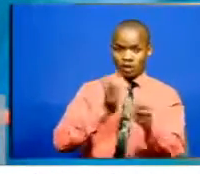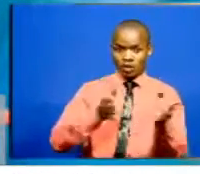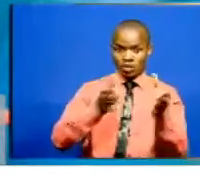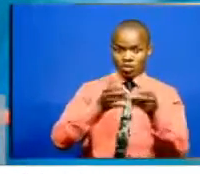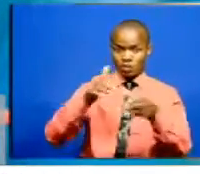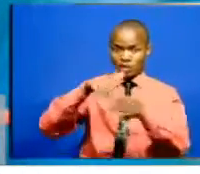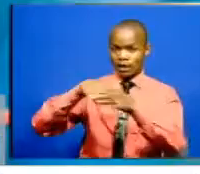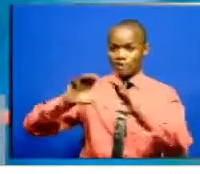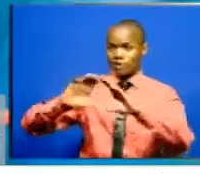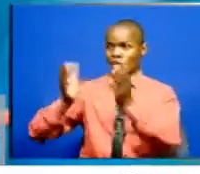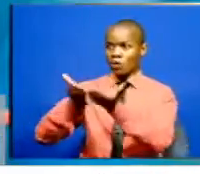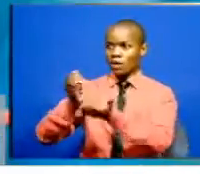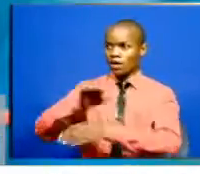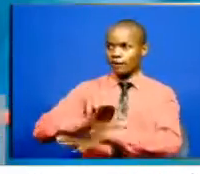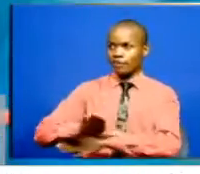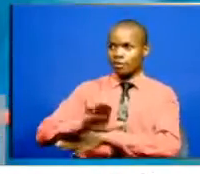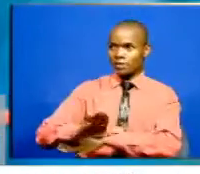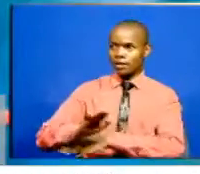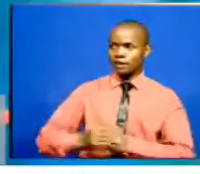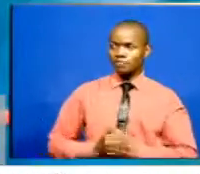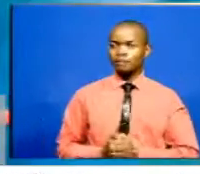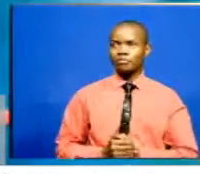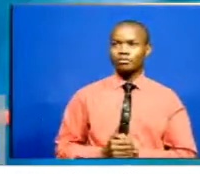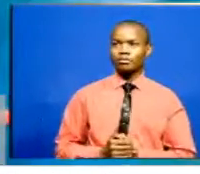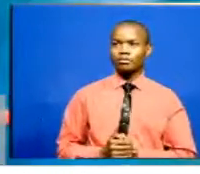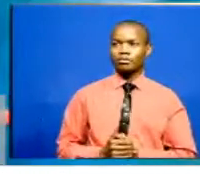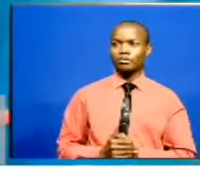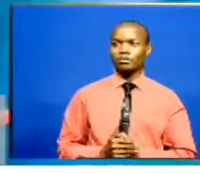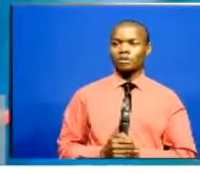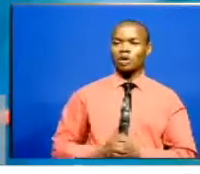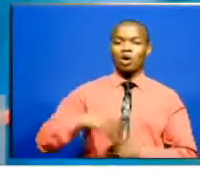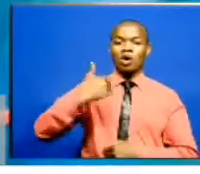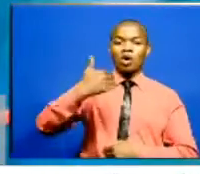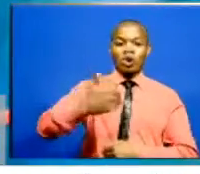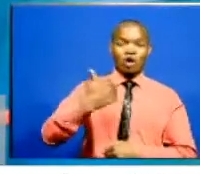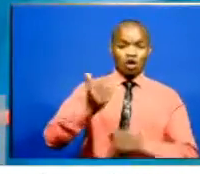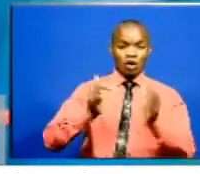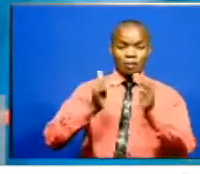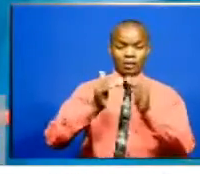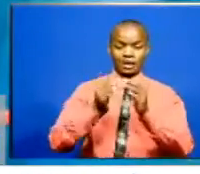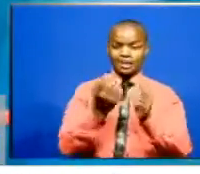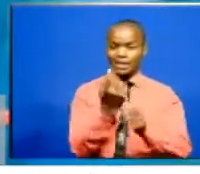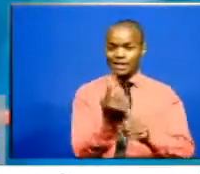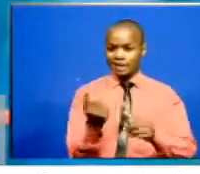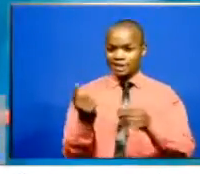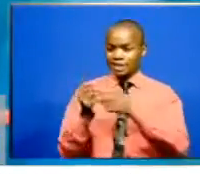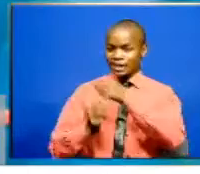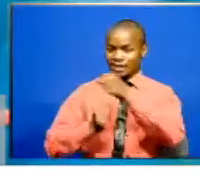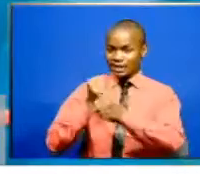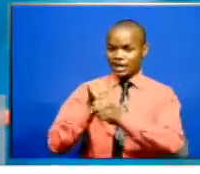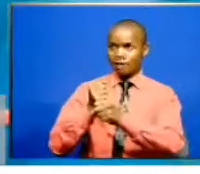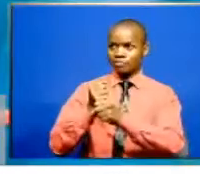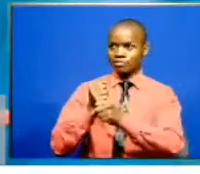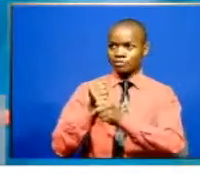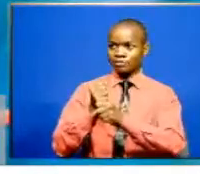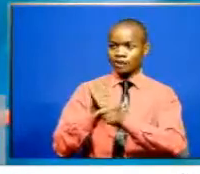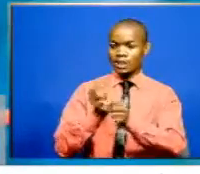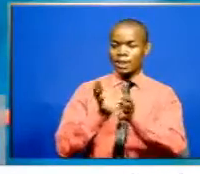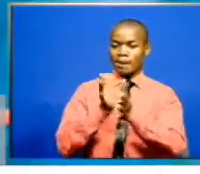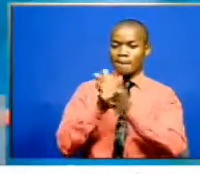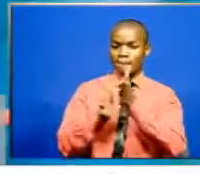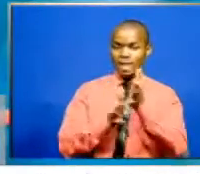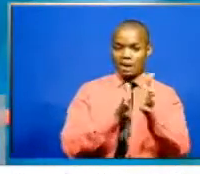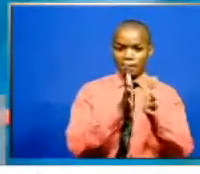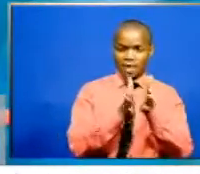environment. Mm-hmm. It meets biennially, to set the